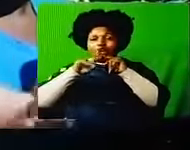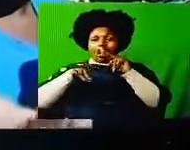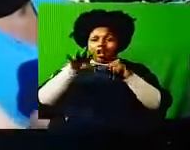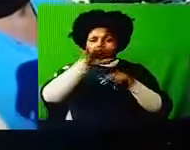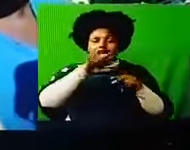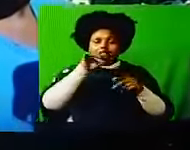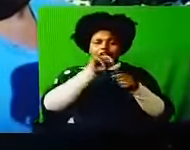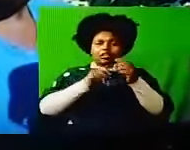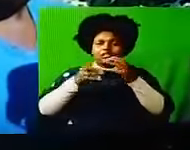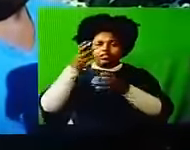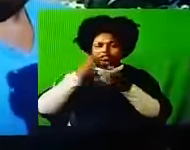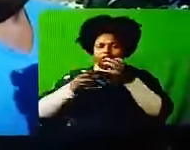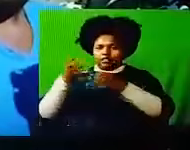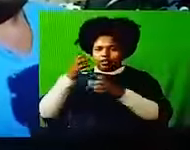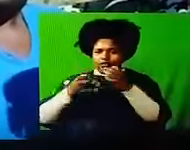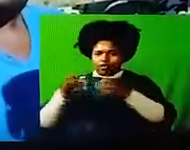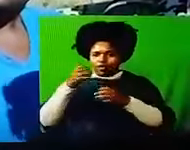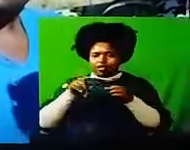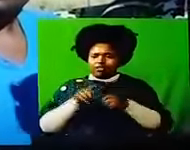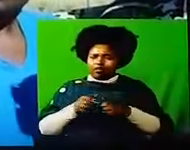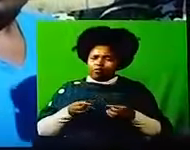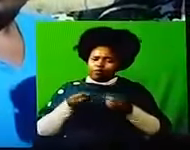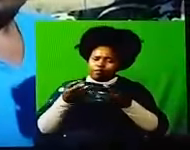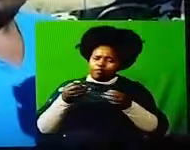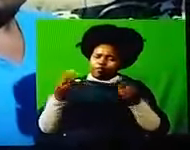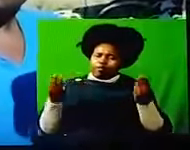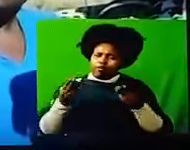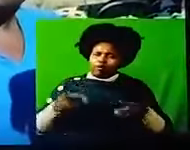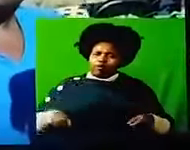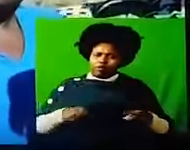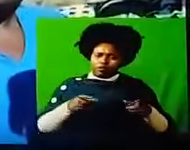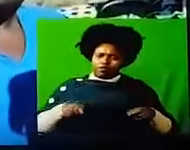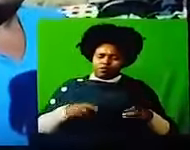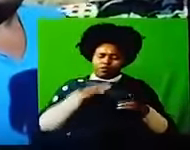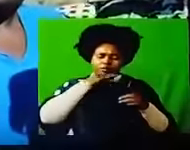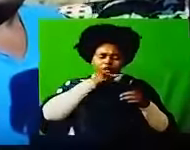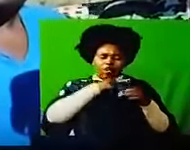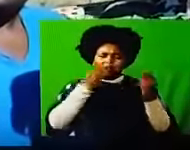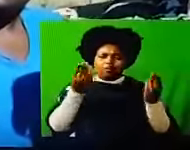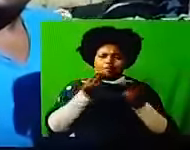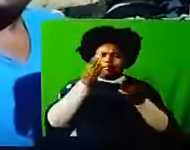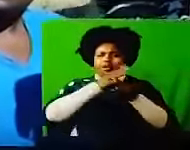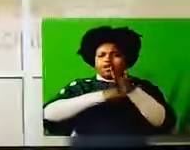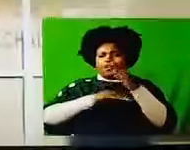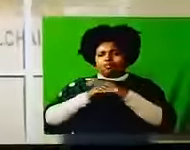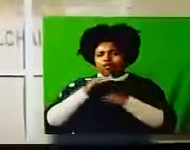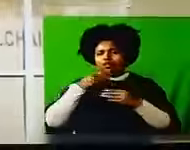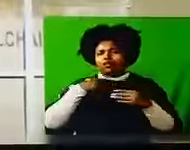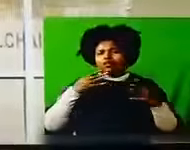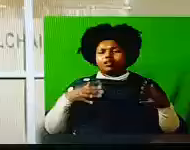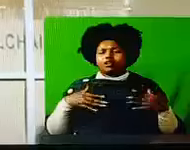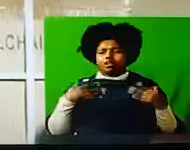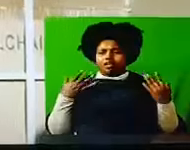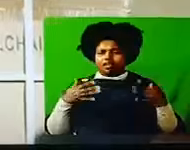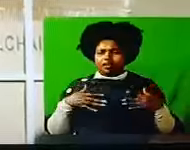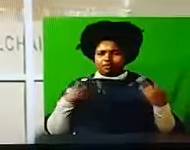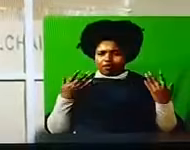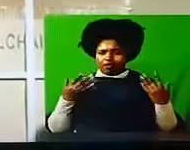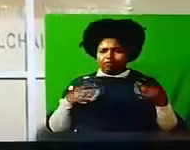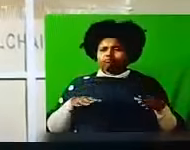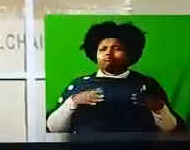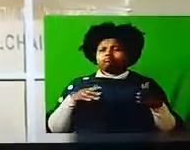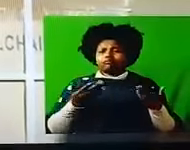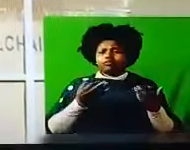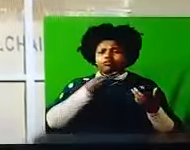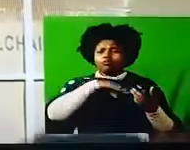to provide people with wheelchairs when they are disabled. And we are very grateful towards friends in America from Free